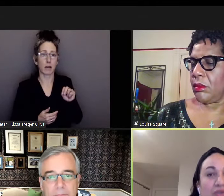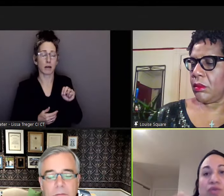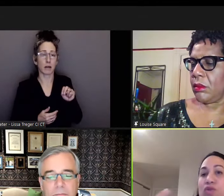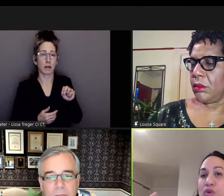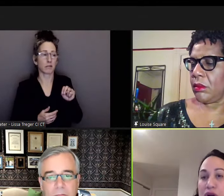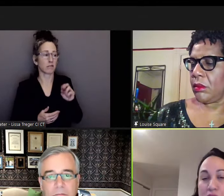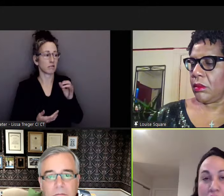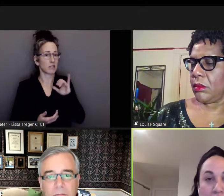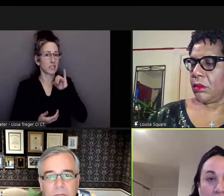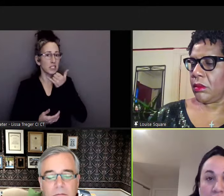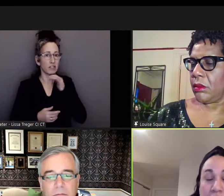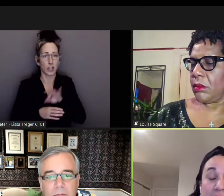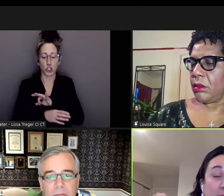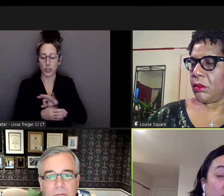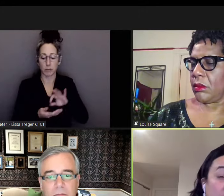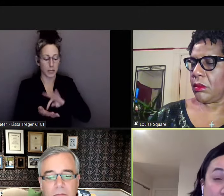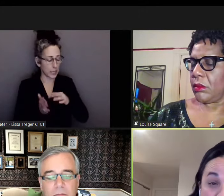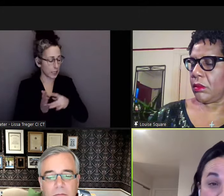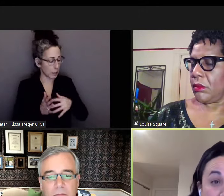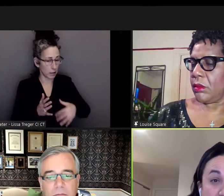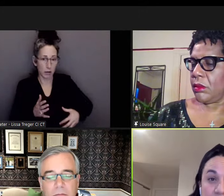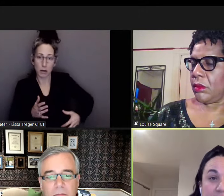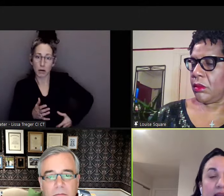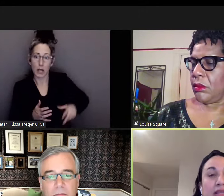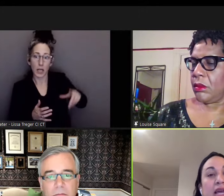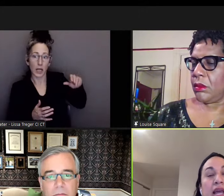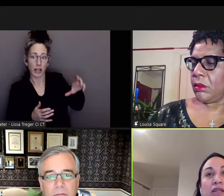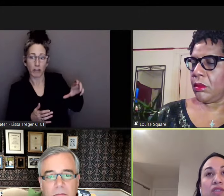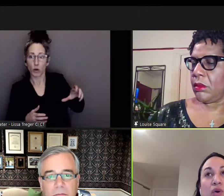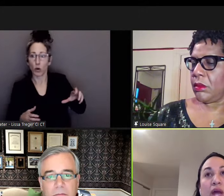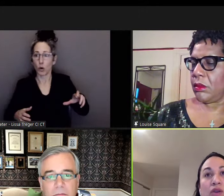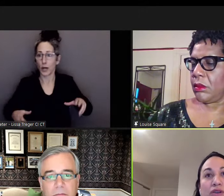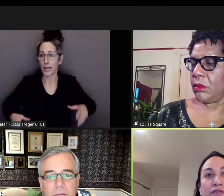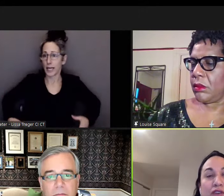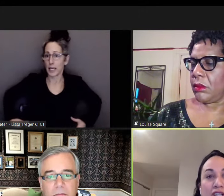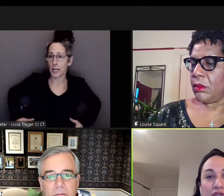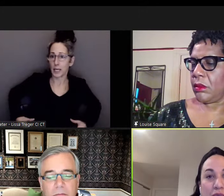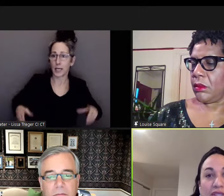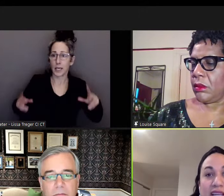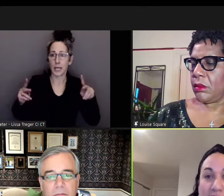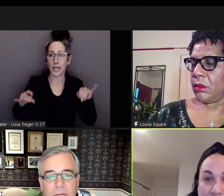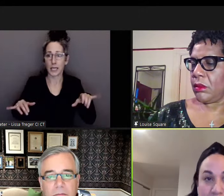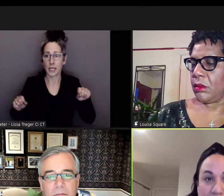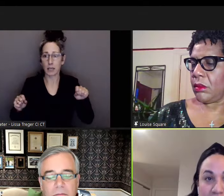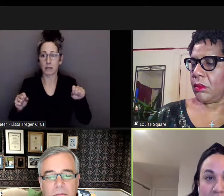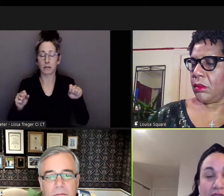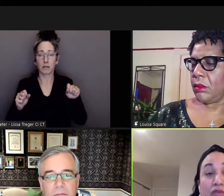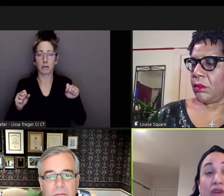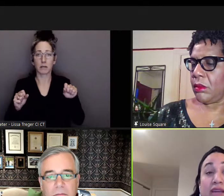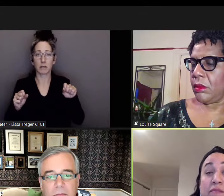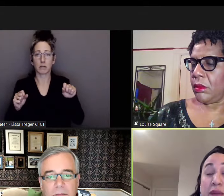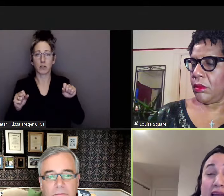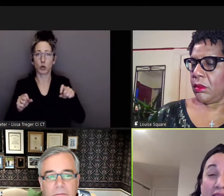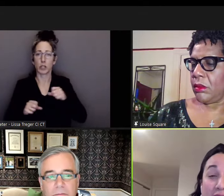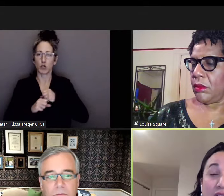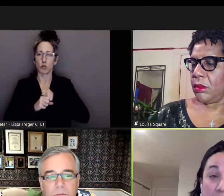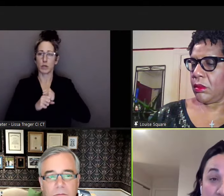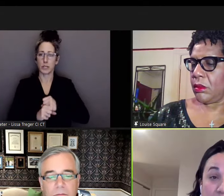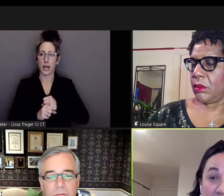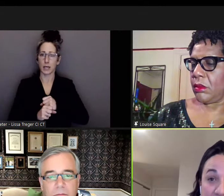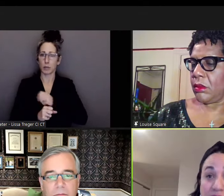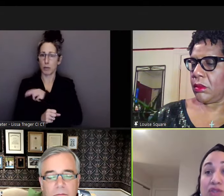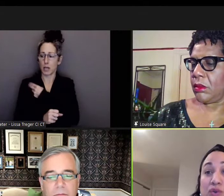lung issues or, and people that need dialysis. And so in order for us to protect patients that already may